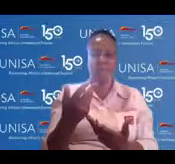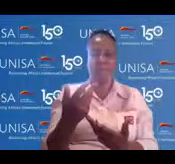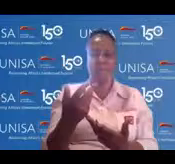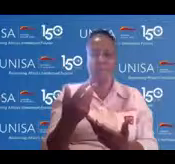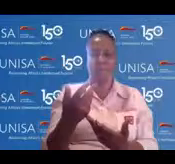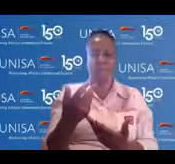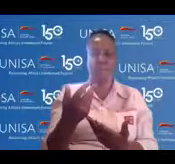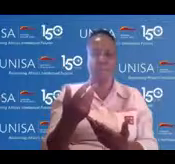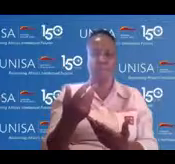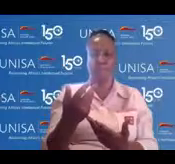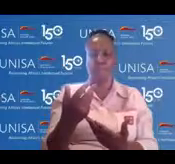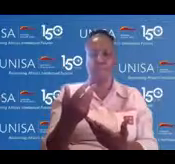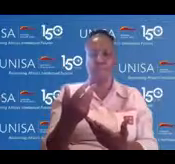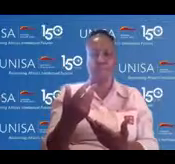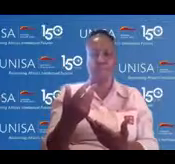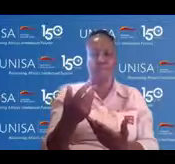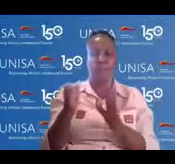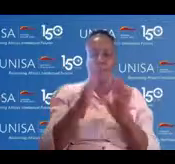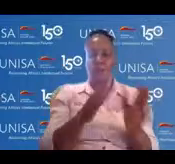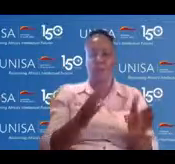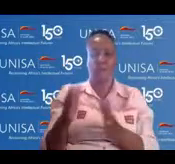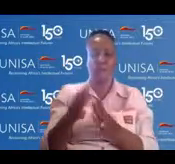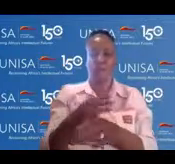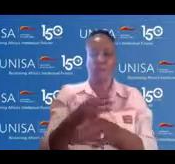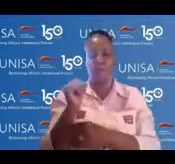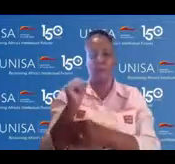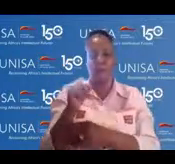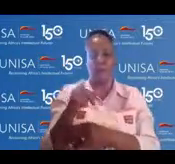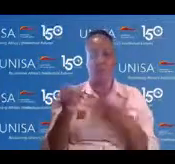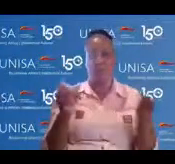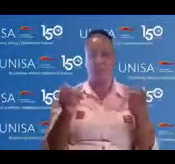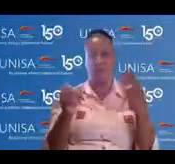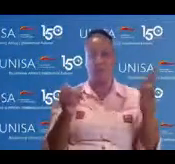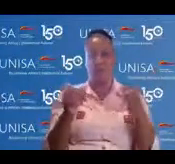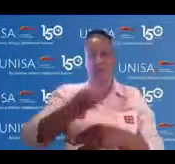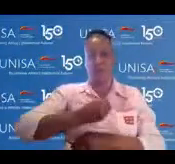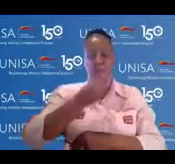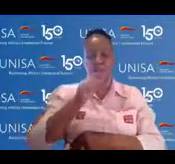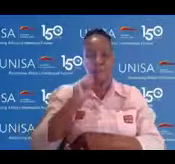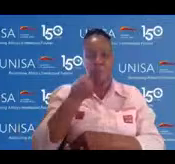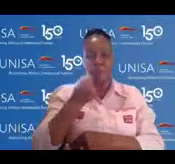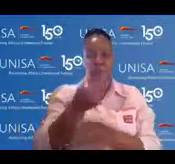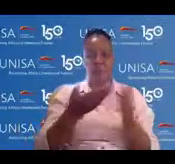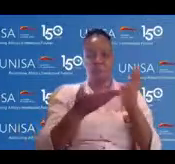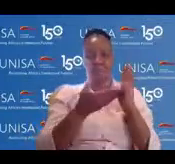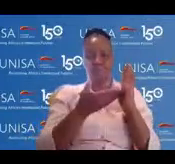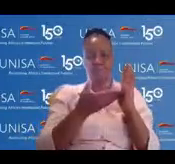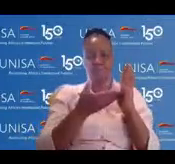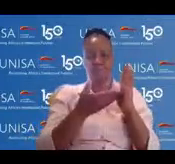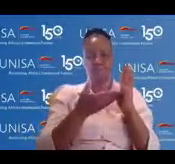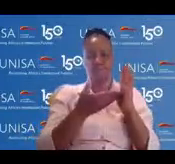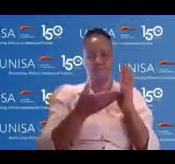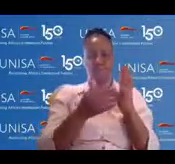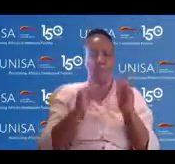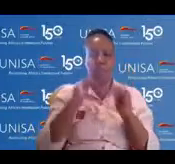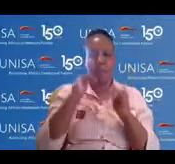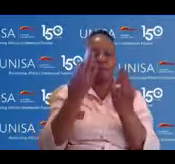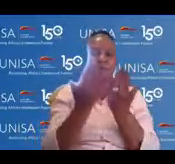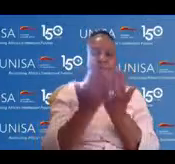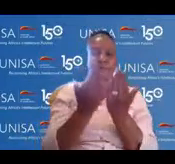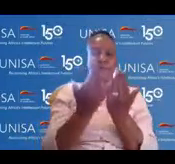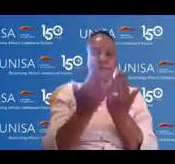the slide. On the far left, there's a young man in high school. Then if you go